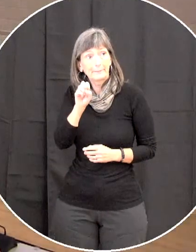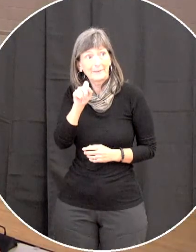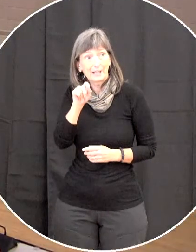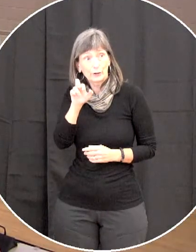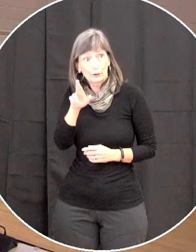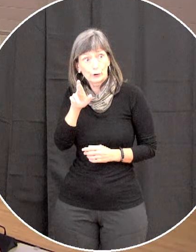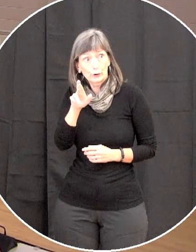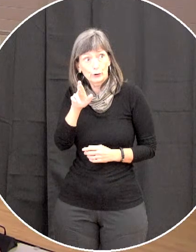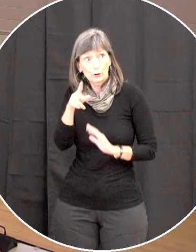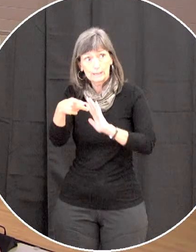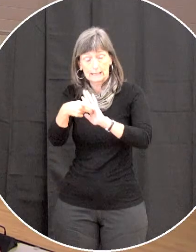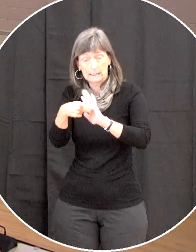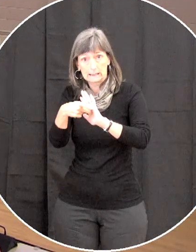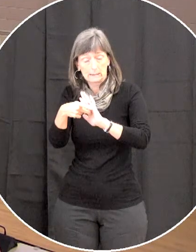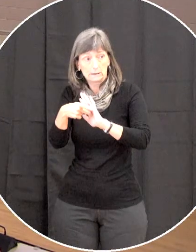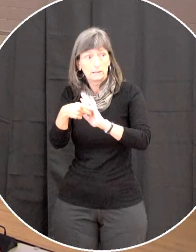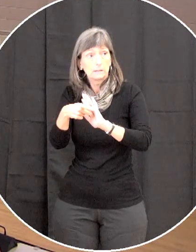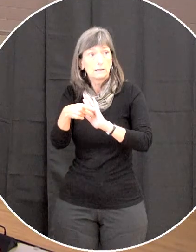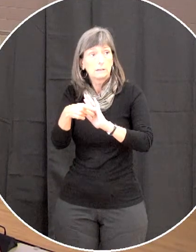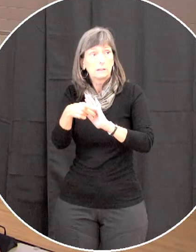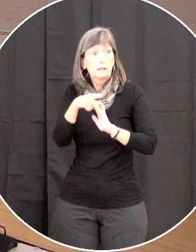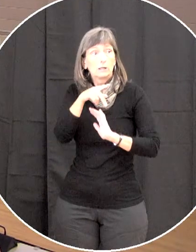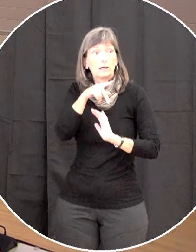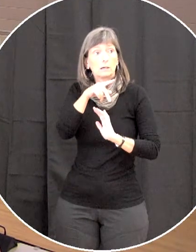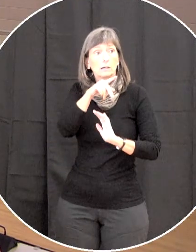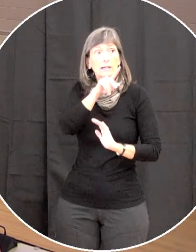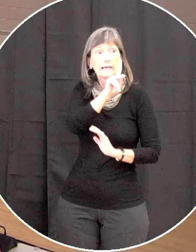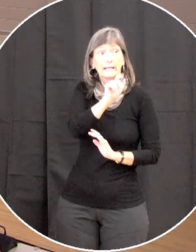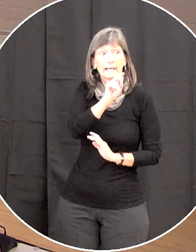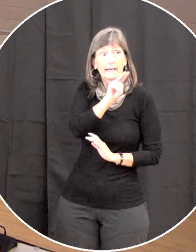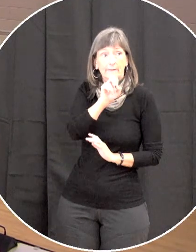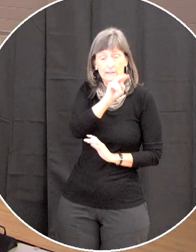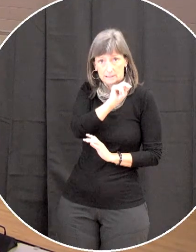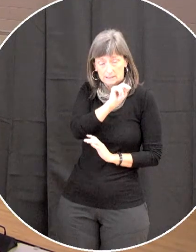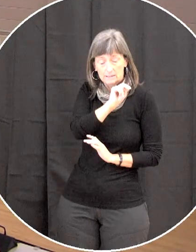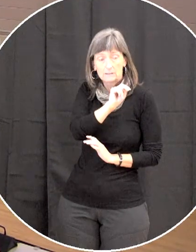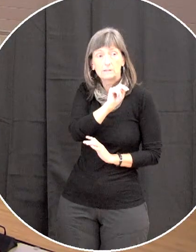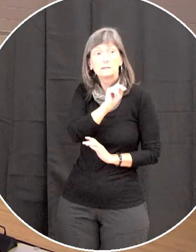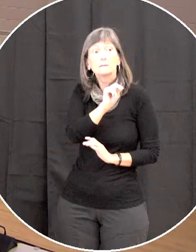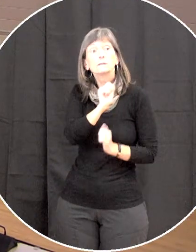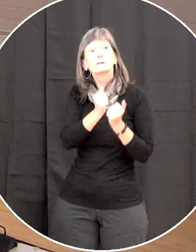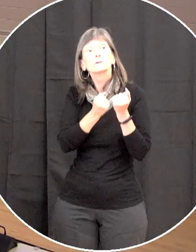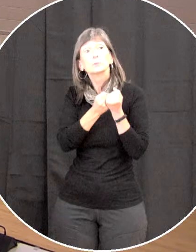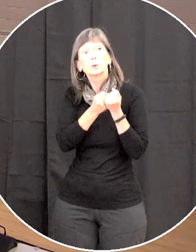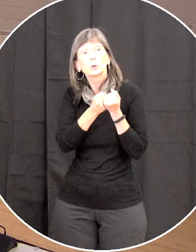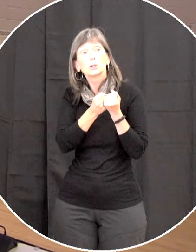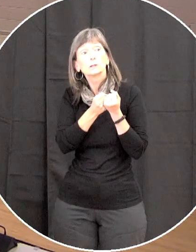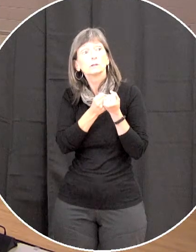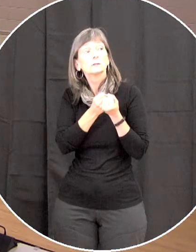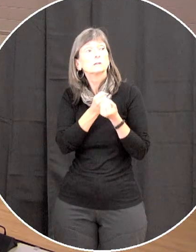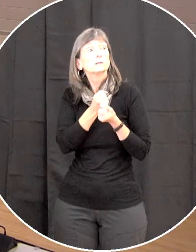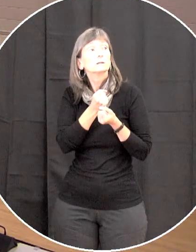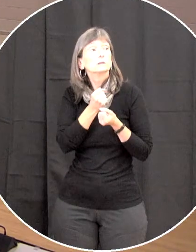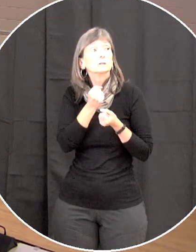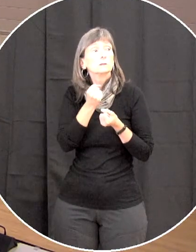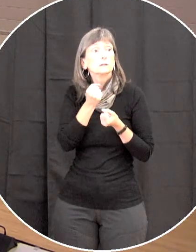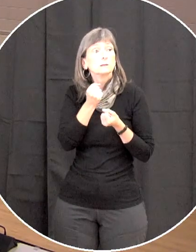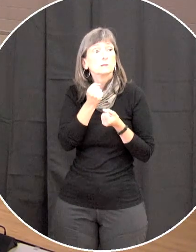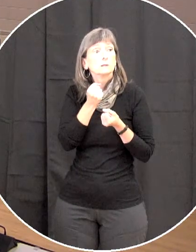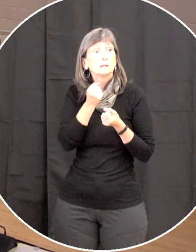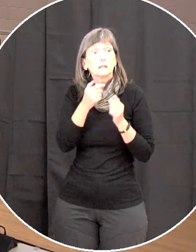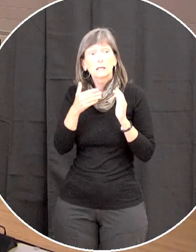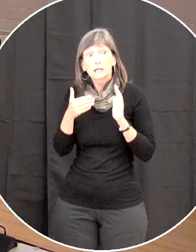seconded? So moved. By Ryan, Kevin. All in favor? Aye. Motion,